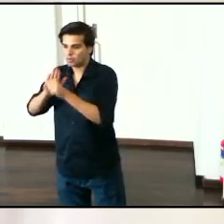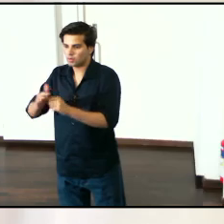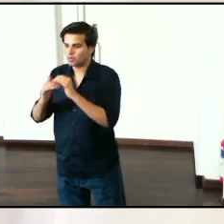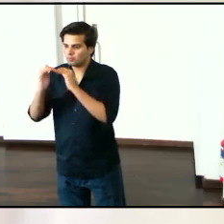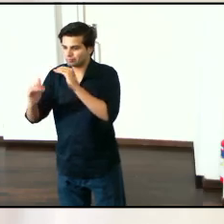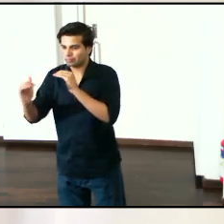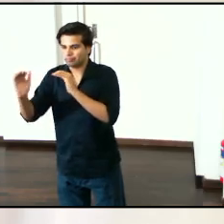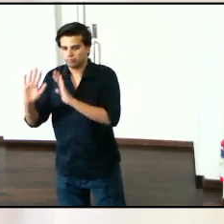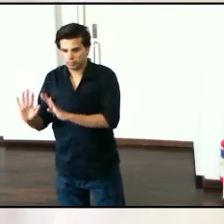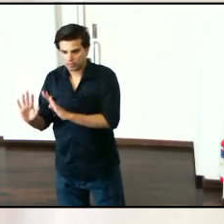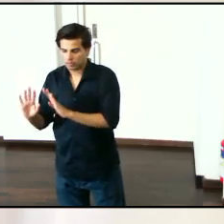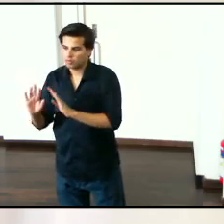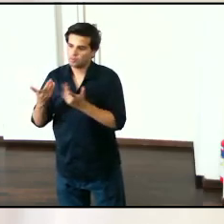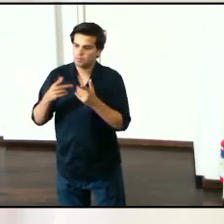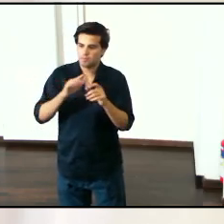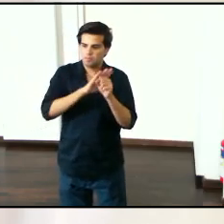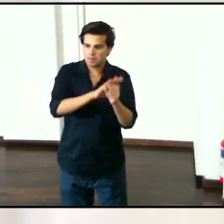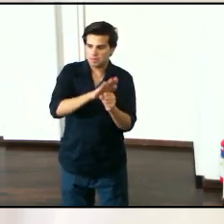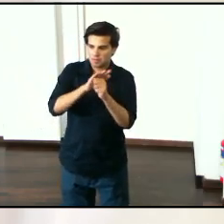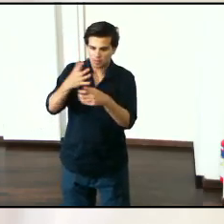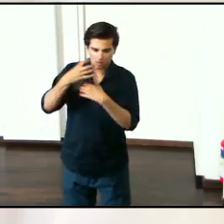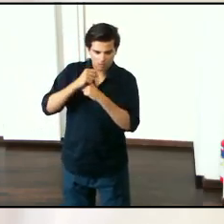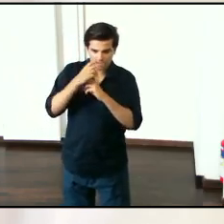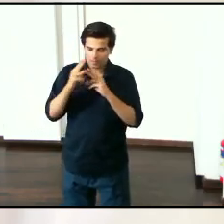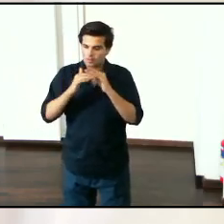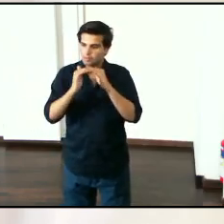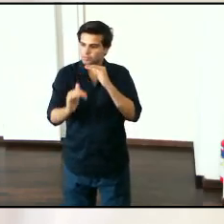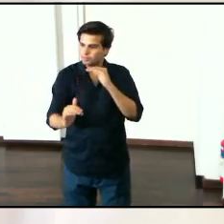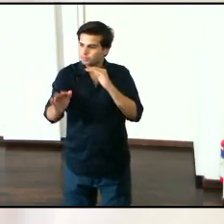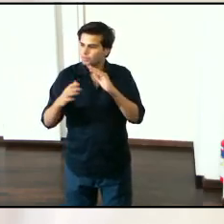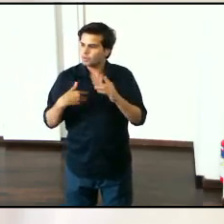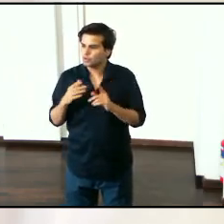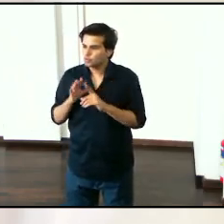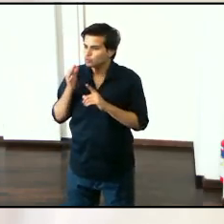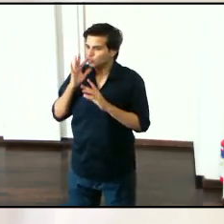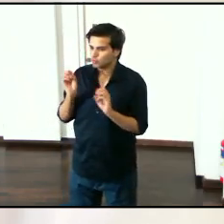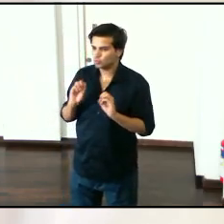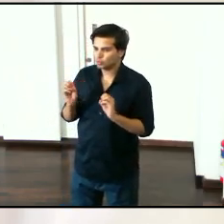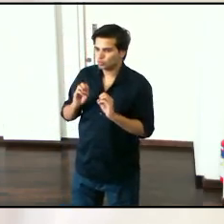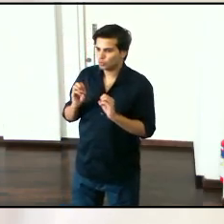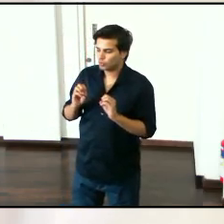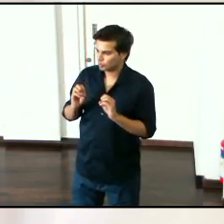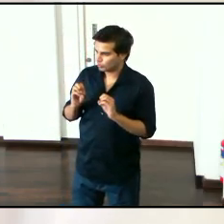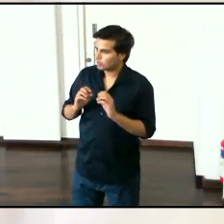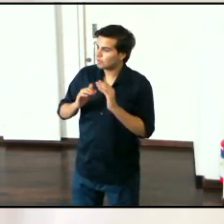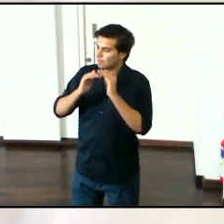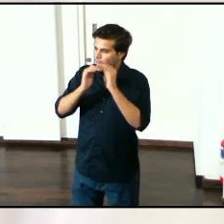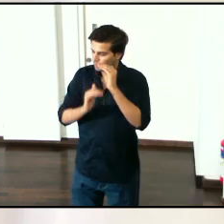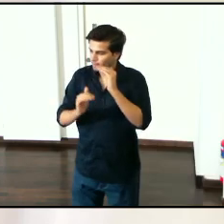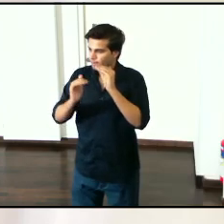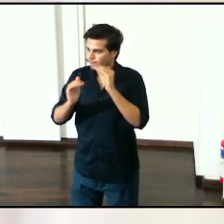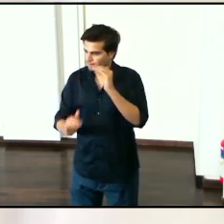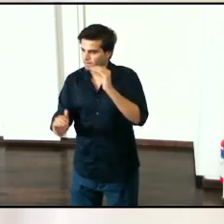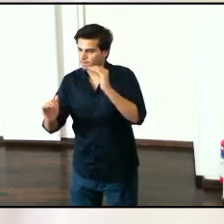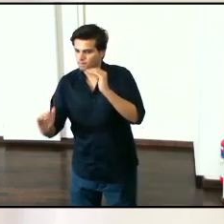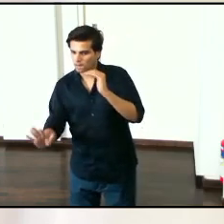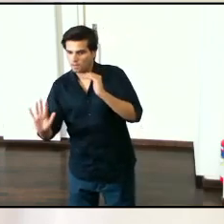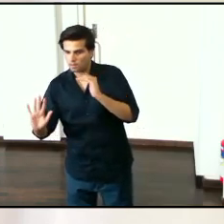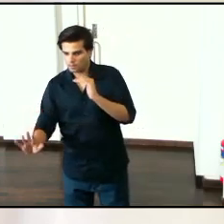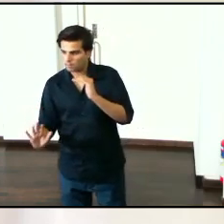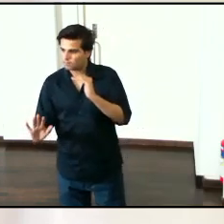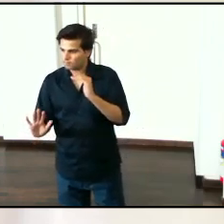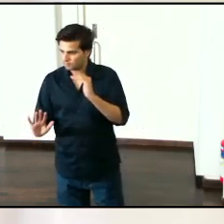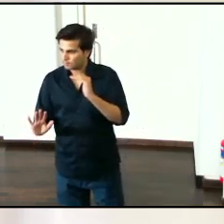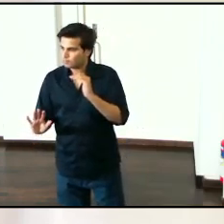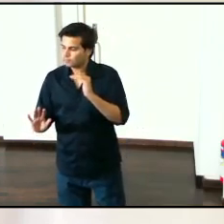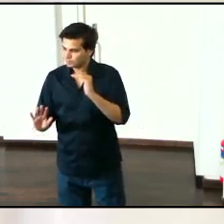are resisting patriarchies of different kind. We do not. There is shrinking smaller and smaller space